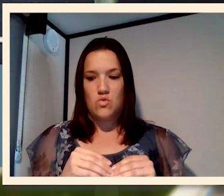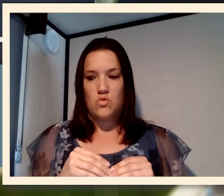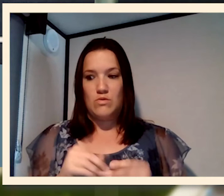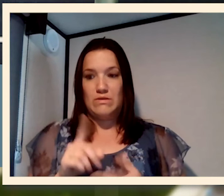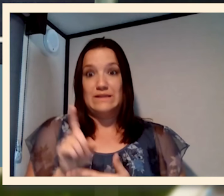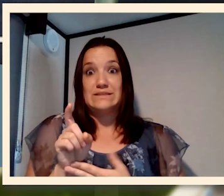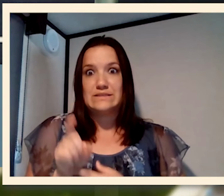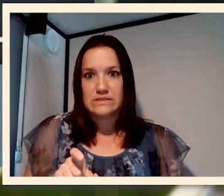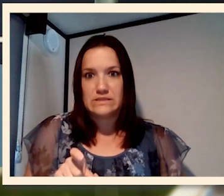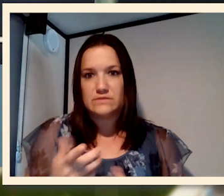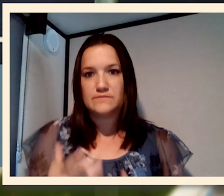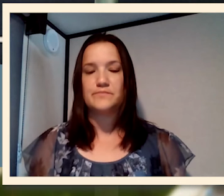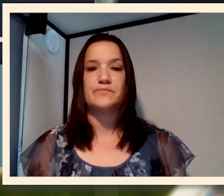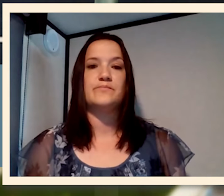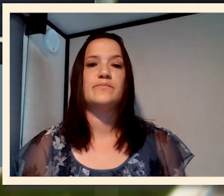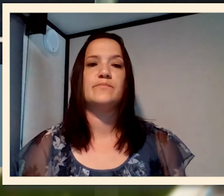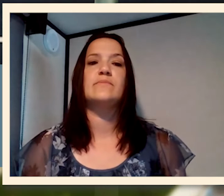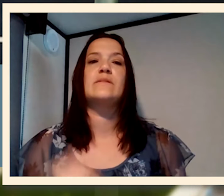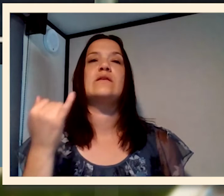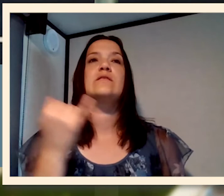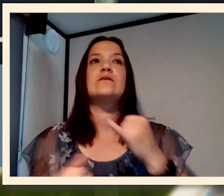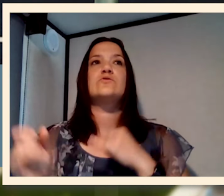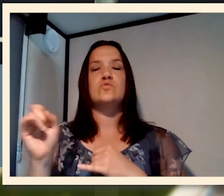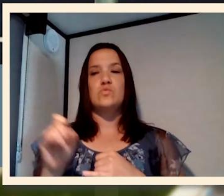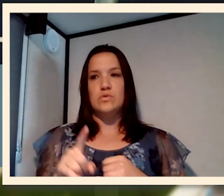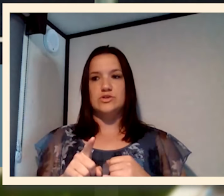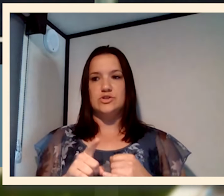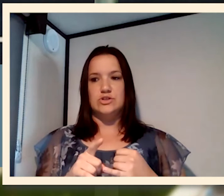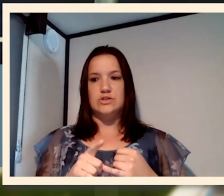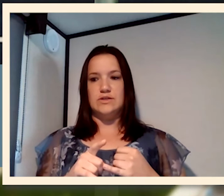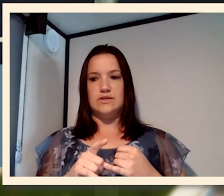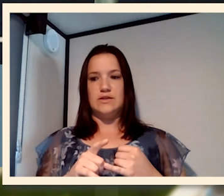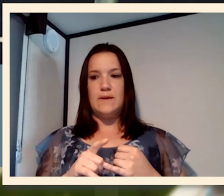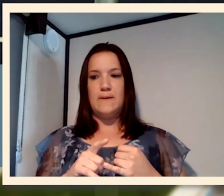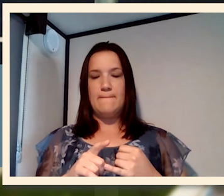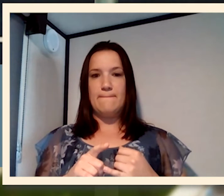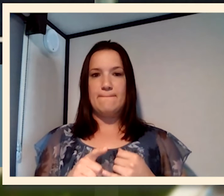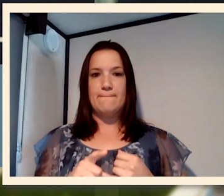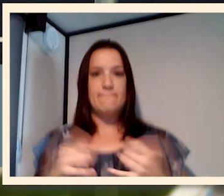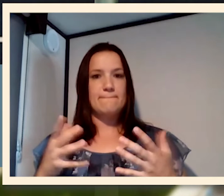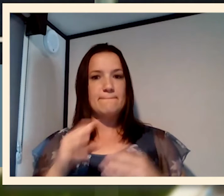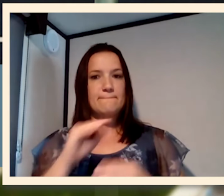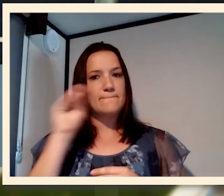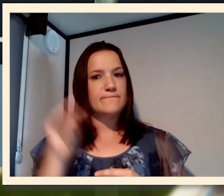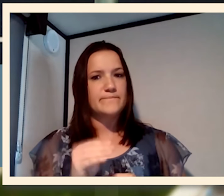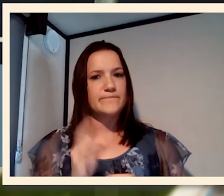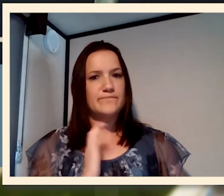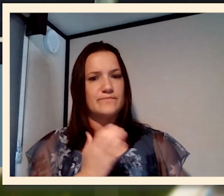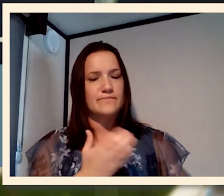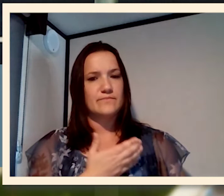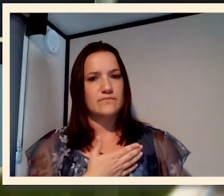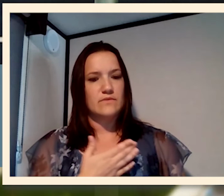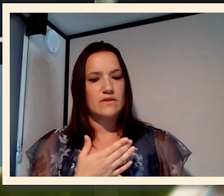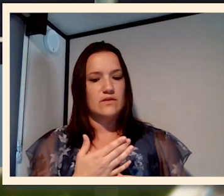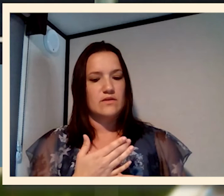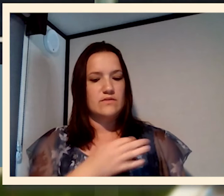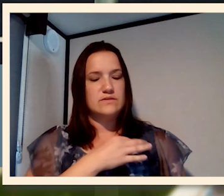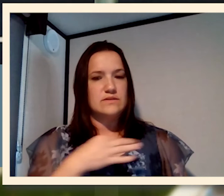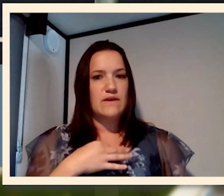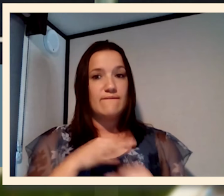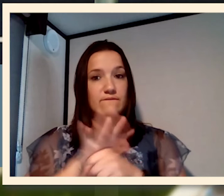experiencing the real intense demand. So, and the last question I get asked often is, what percentage